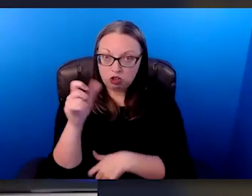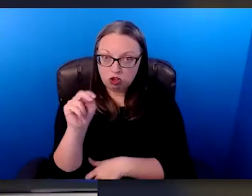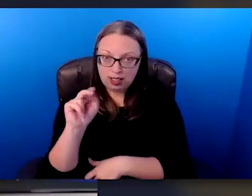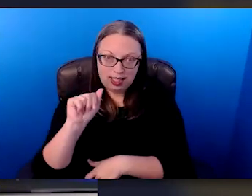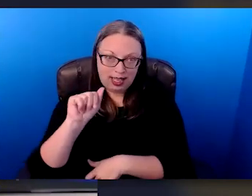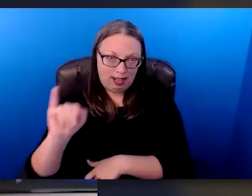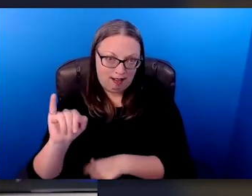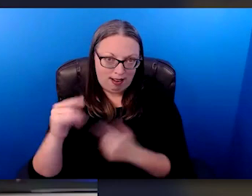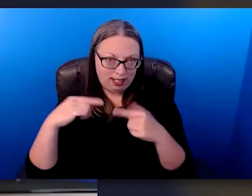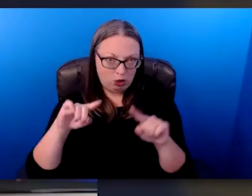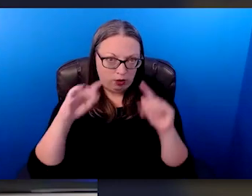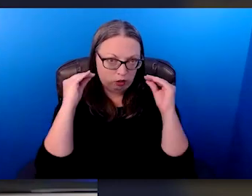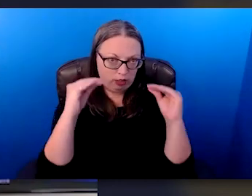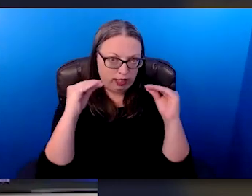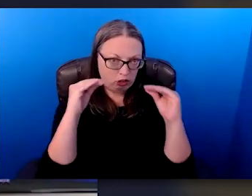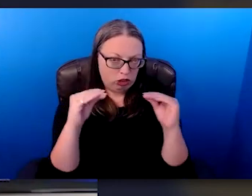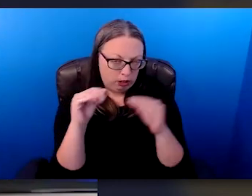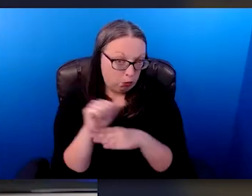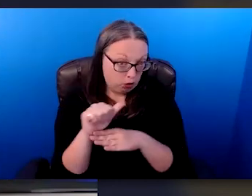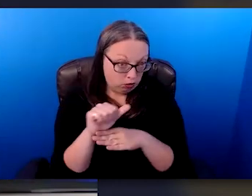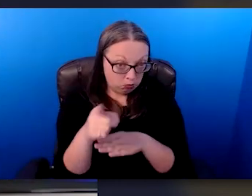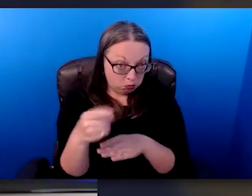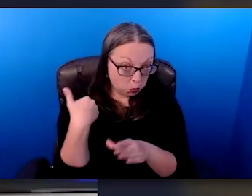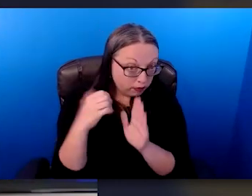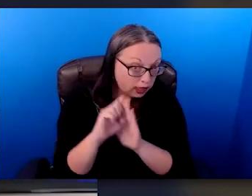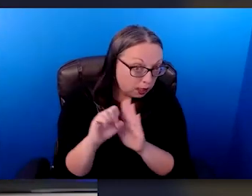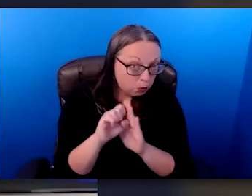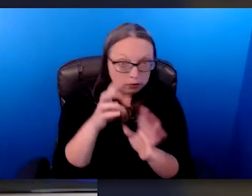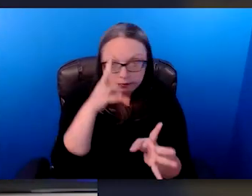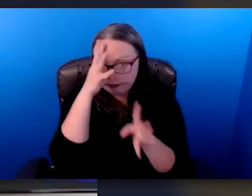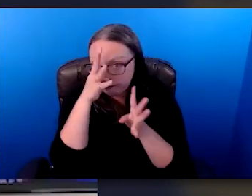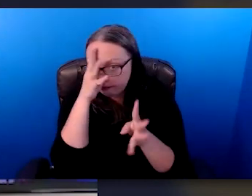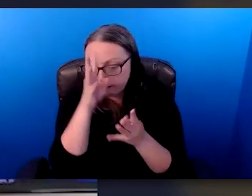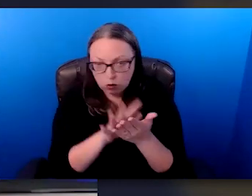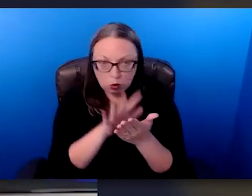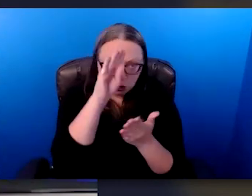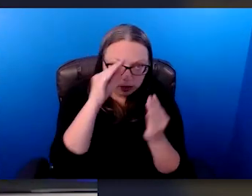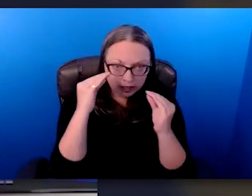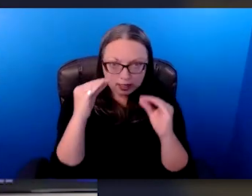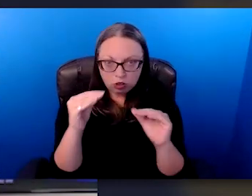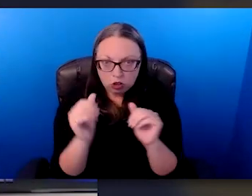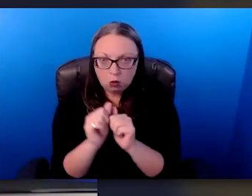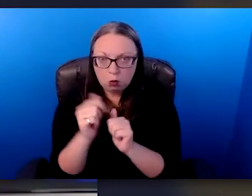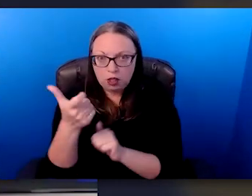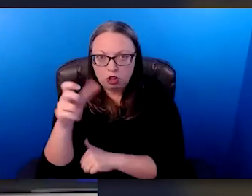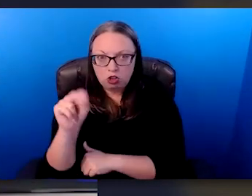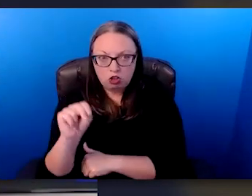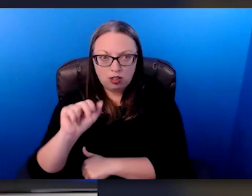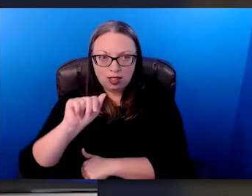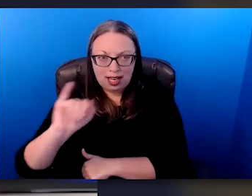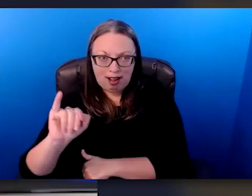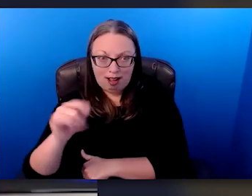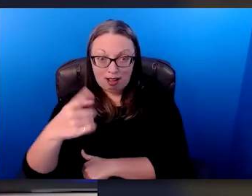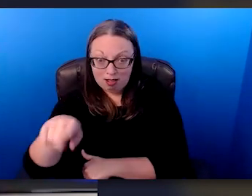teaching practices. Are there examples of innovations in learning and teaching with Gen AI that you might want to share?